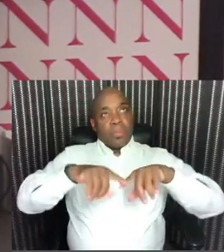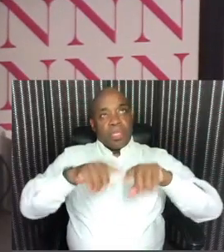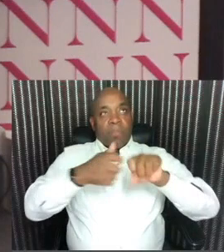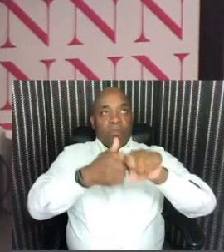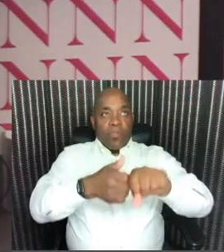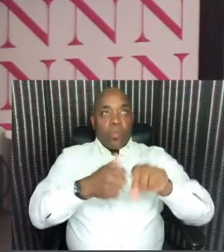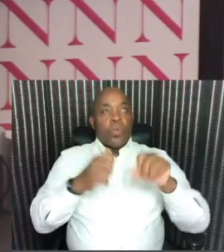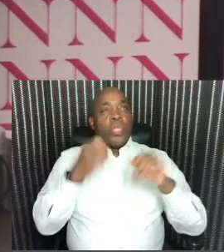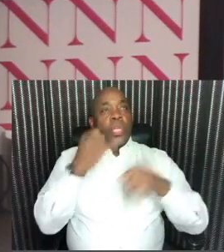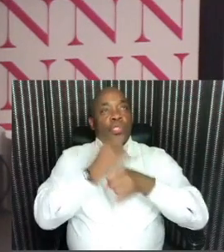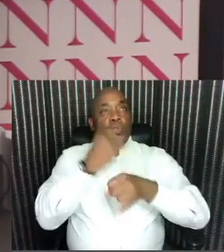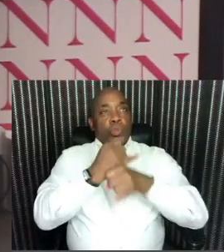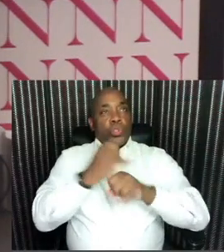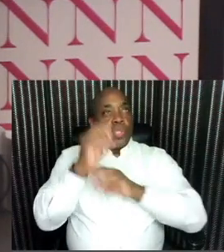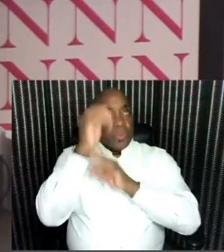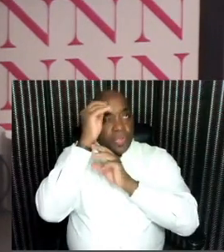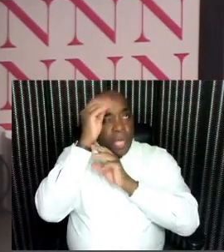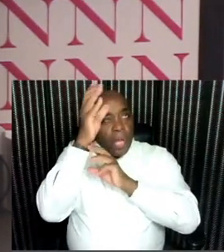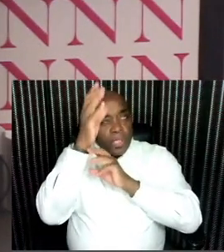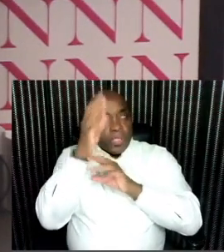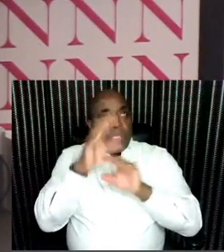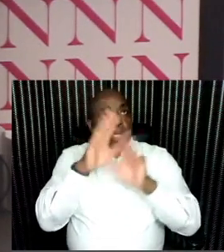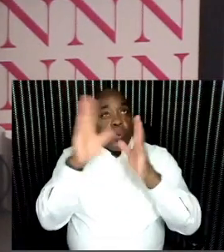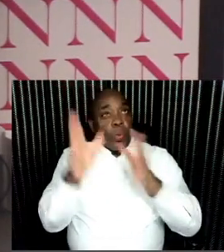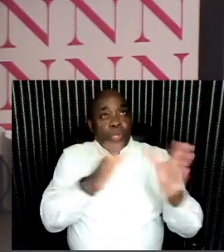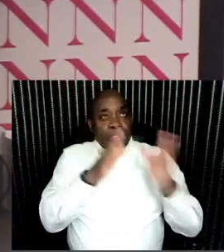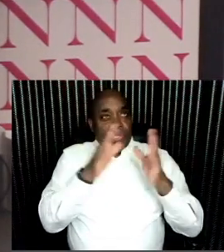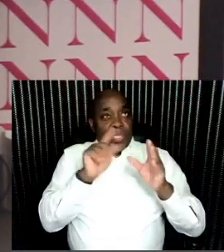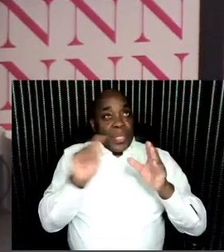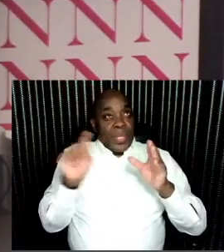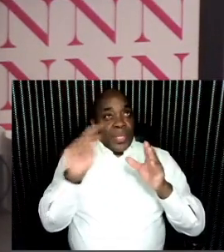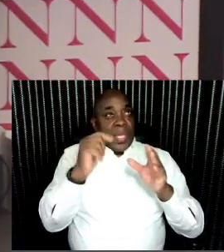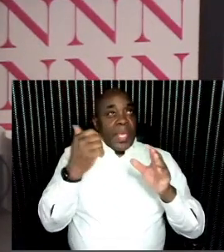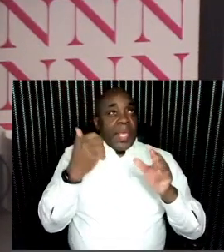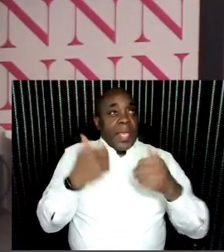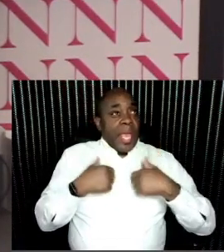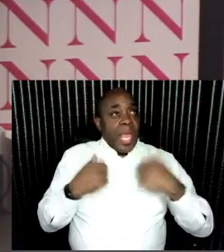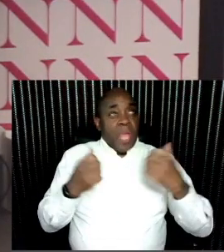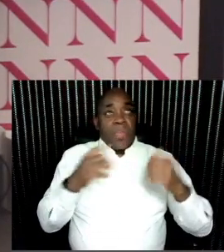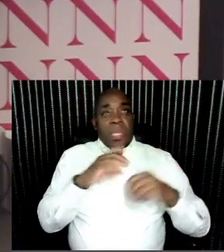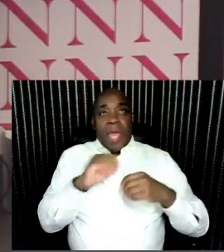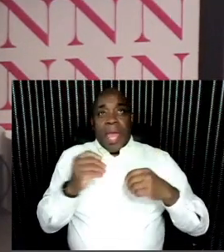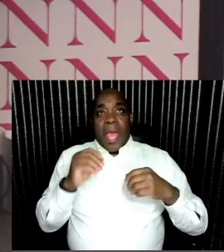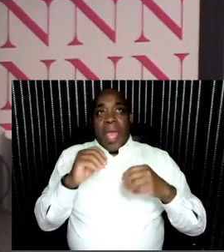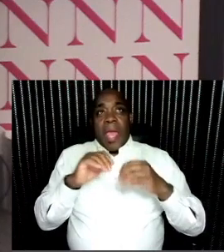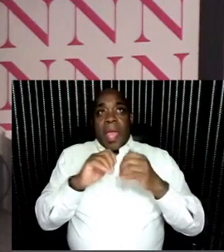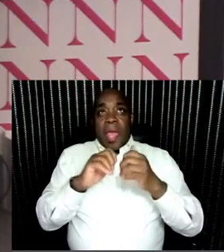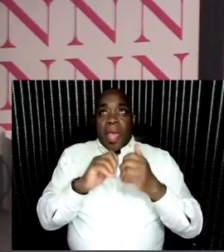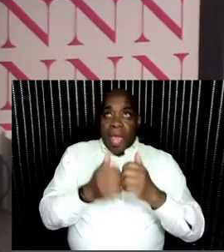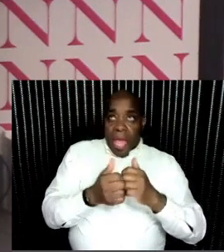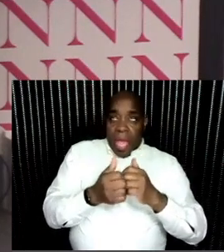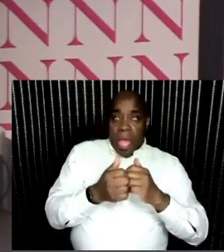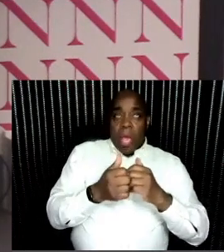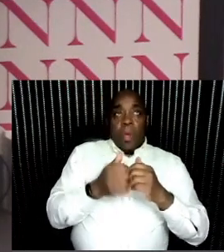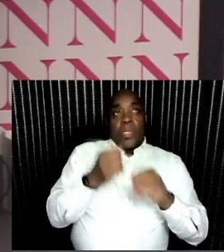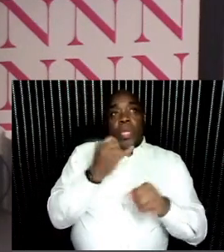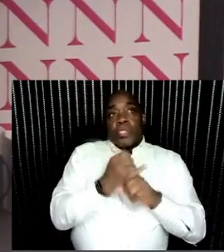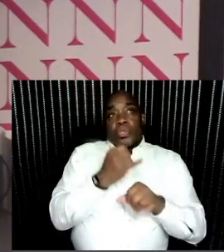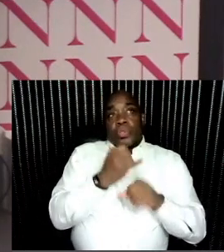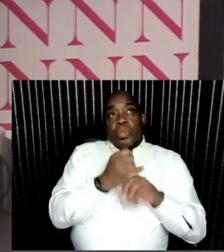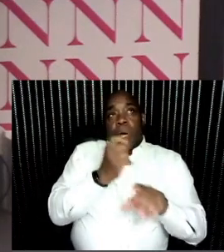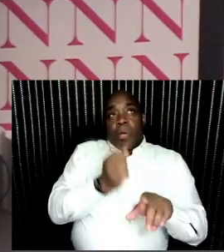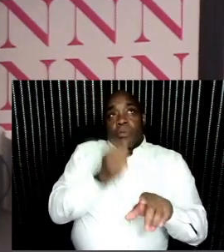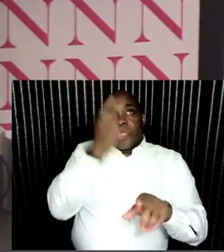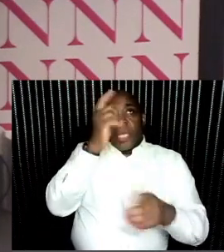the organization has and how they understand academia. So for the